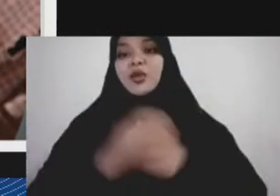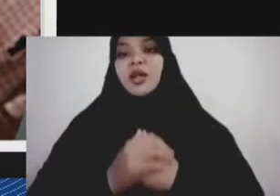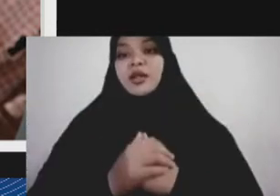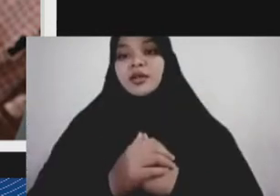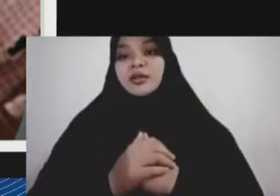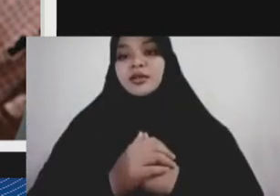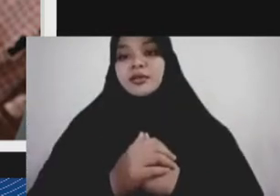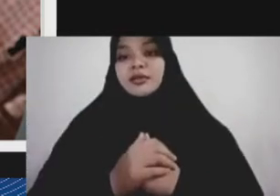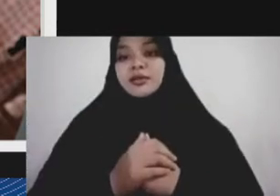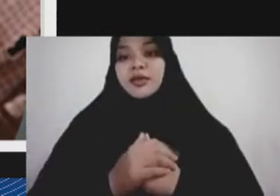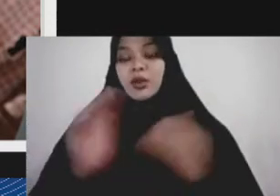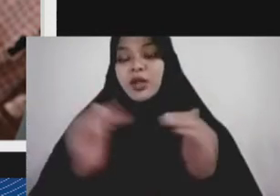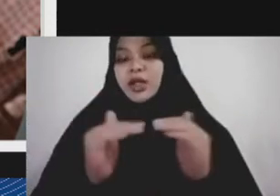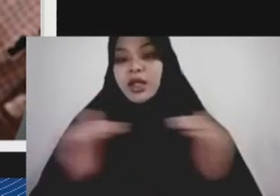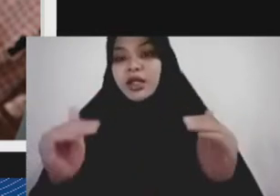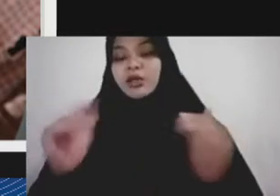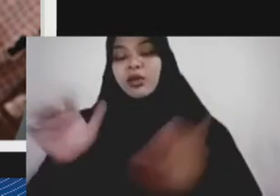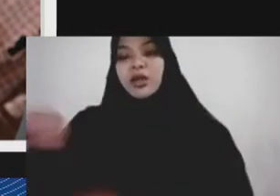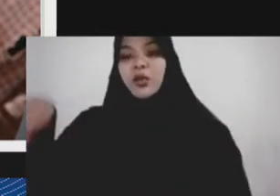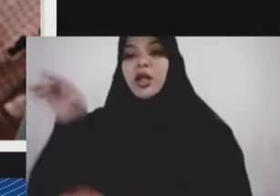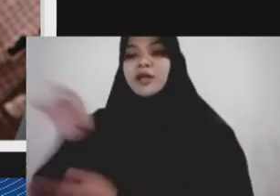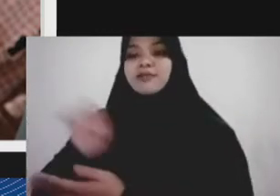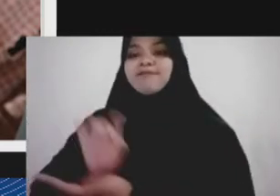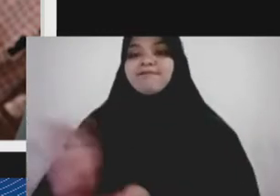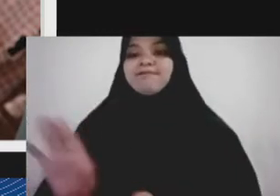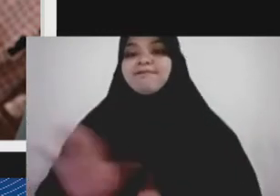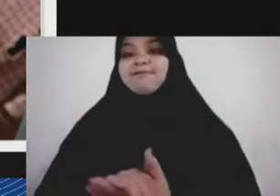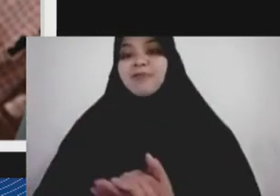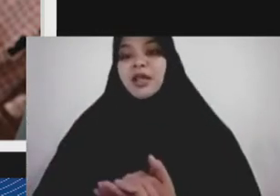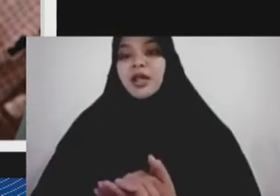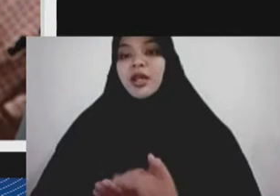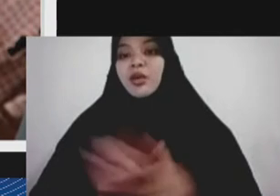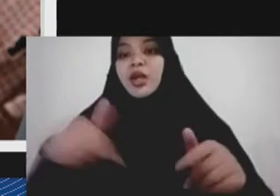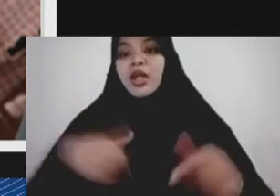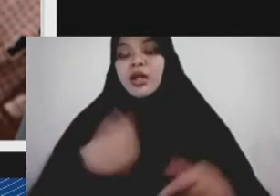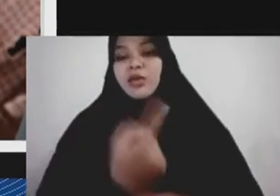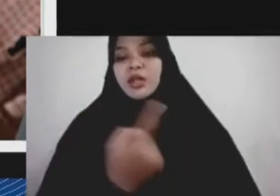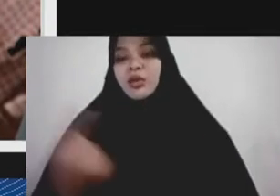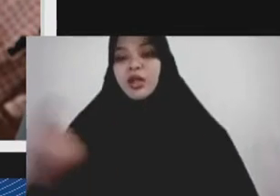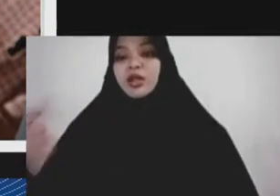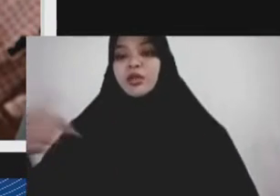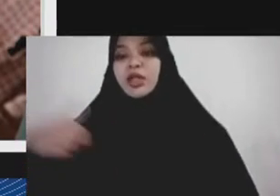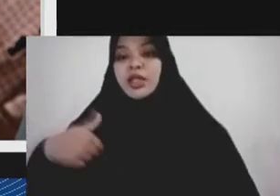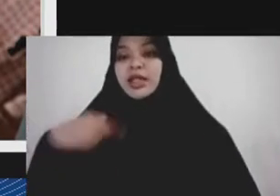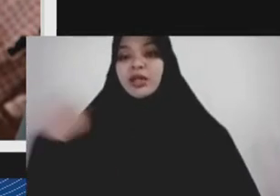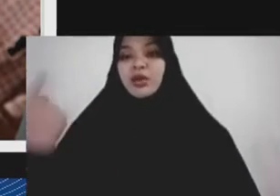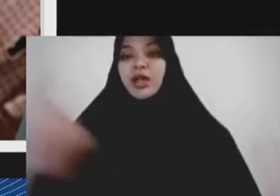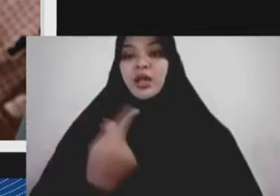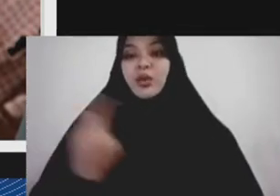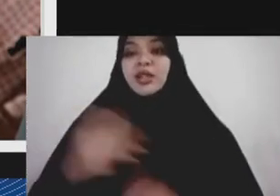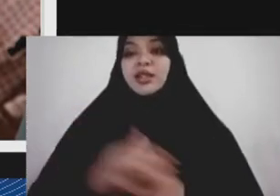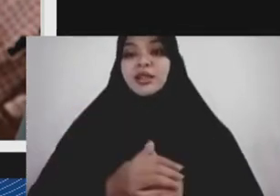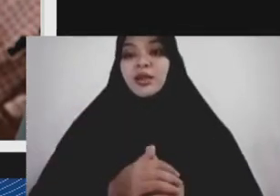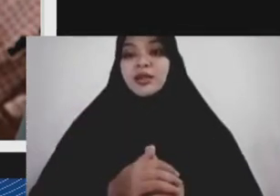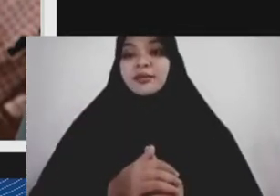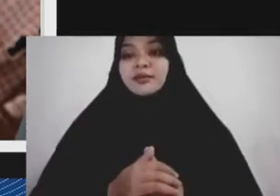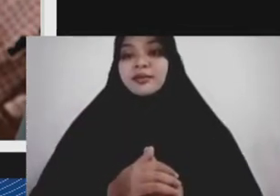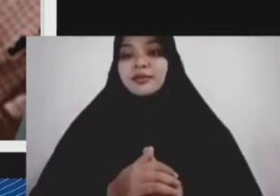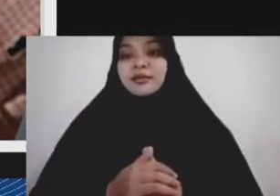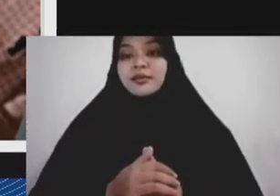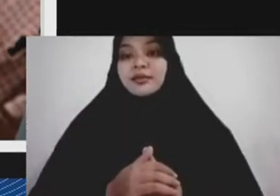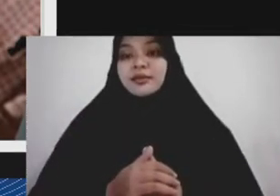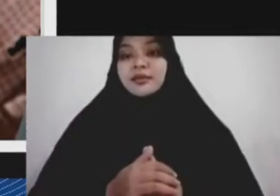to gender-based violence. And yet almost every single partner that we worked with stated that they saw the